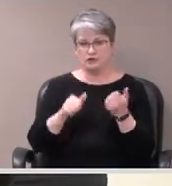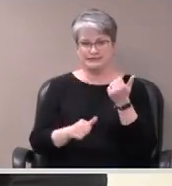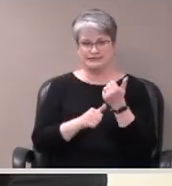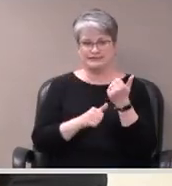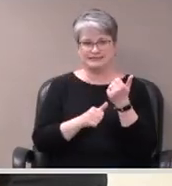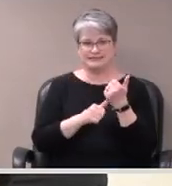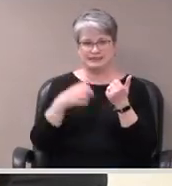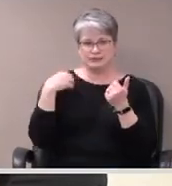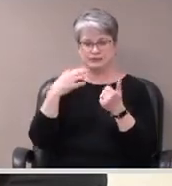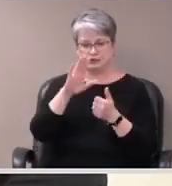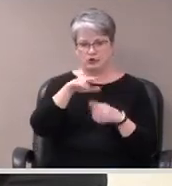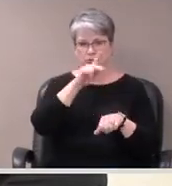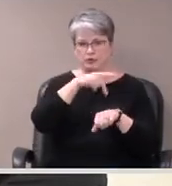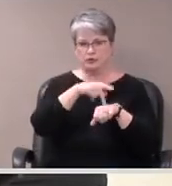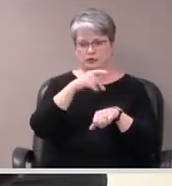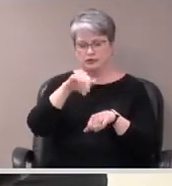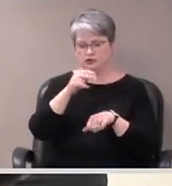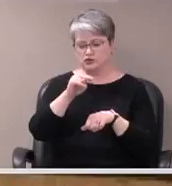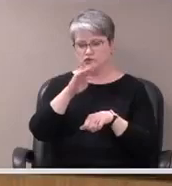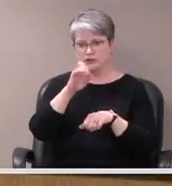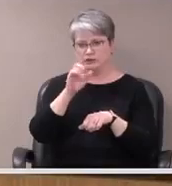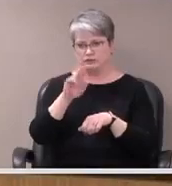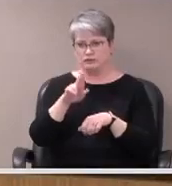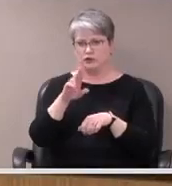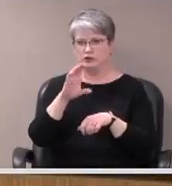principal, Jennifer Cave.